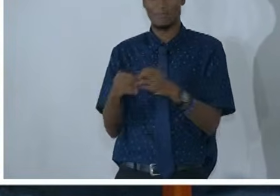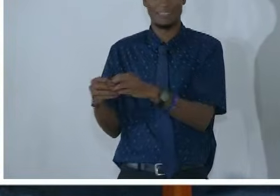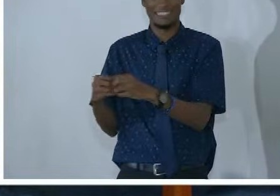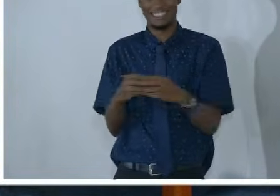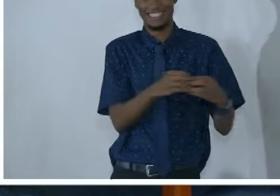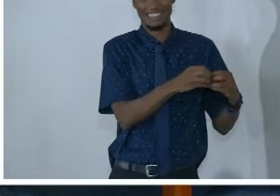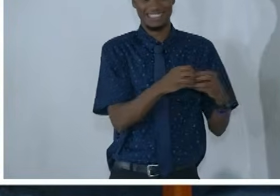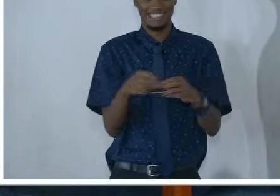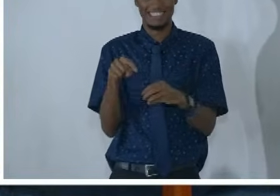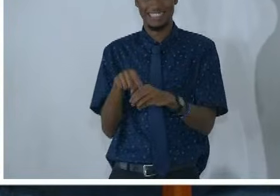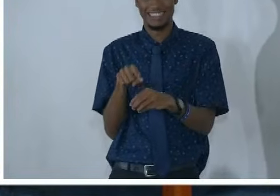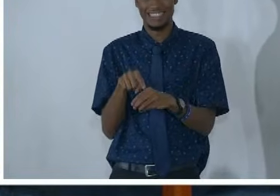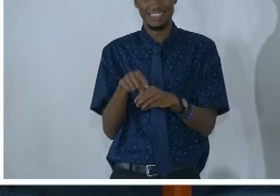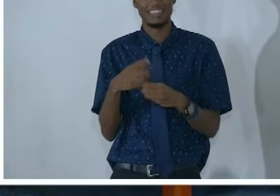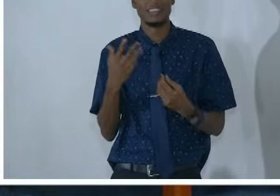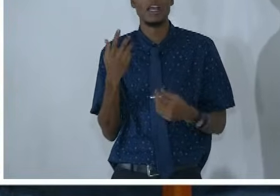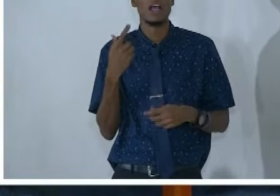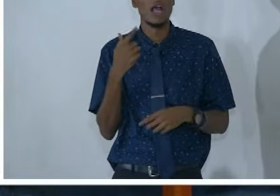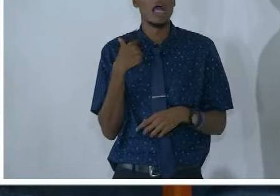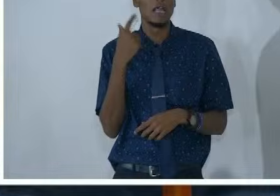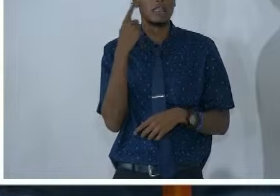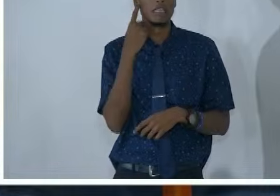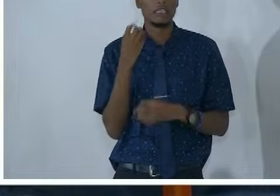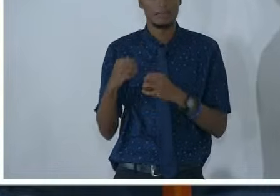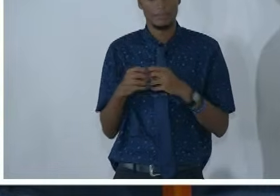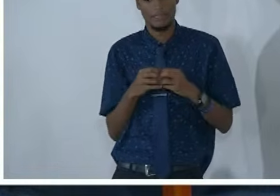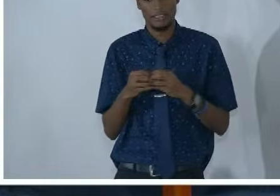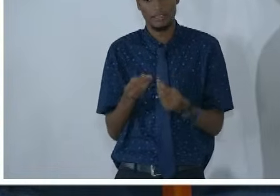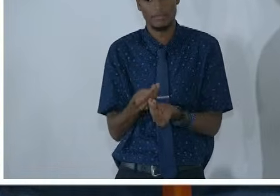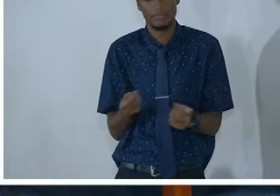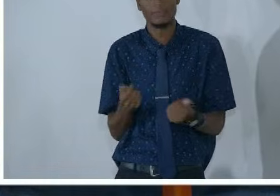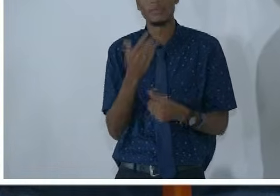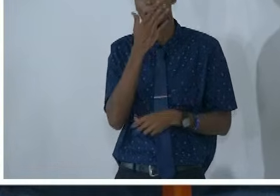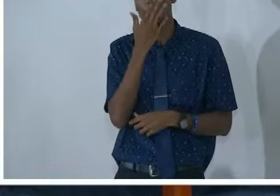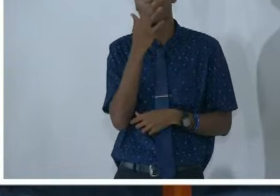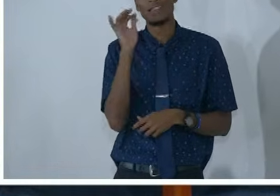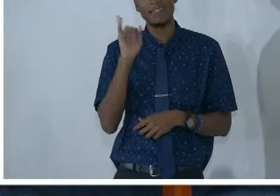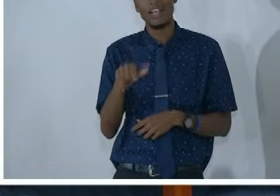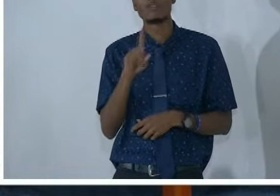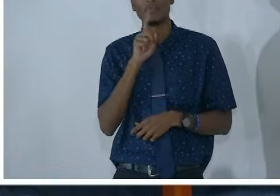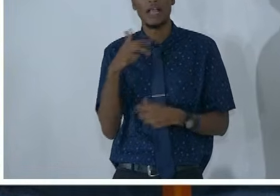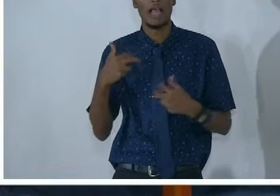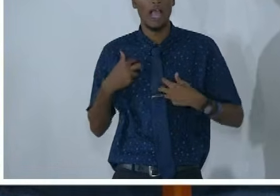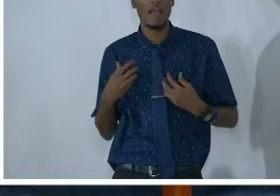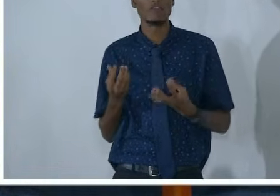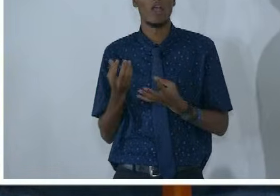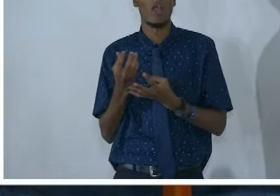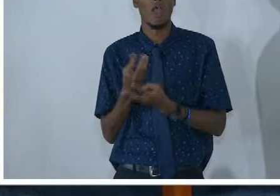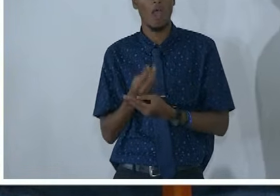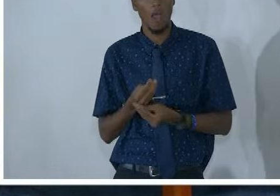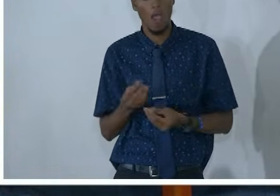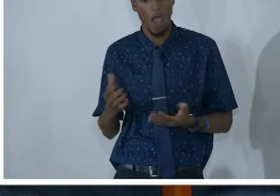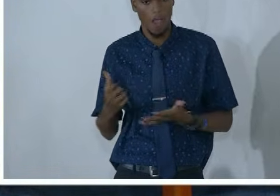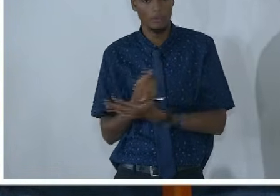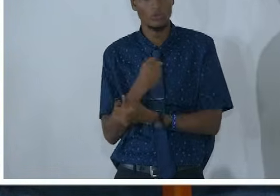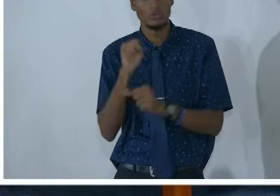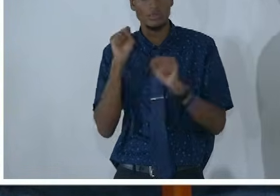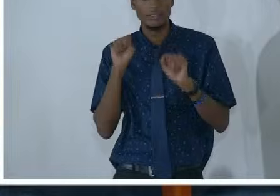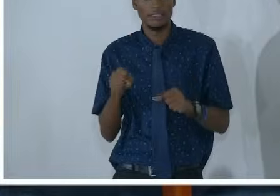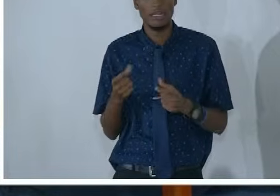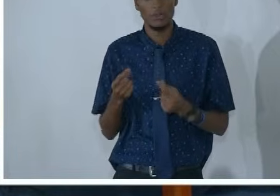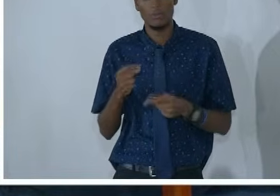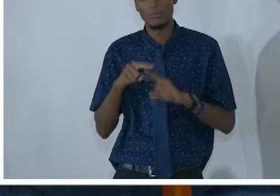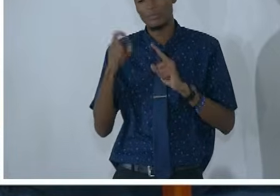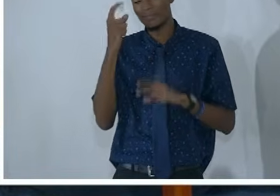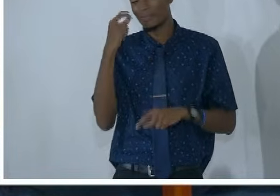think there are opportunities to do that as well. So that aspect of it, I'm very comfortable with. What I'm